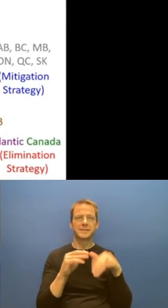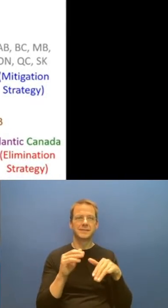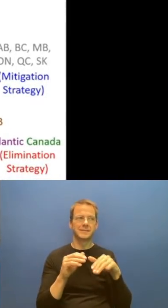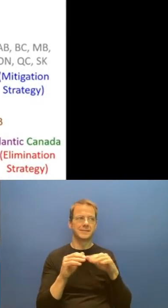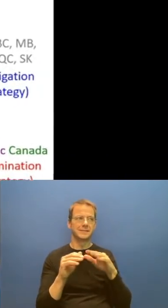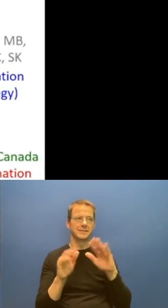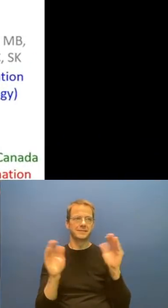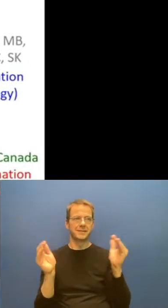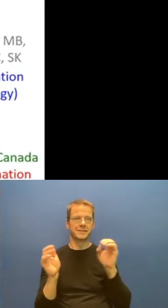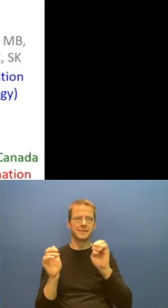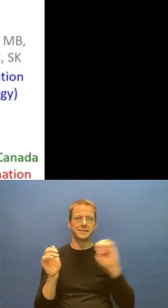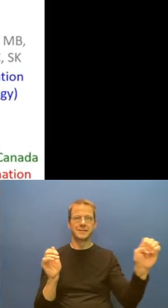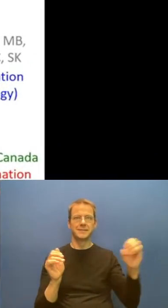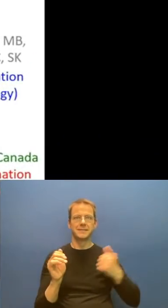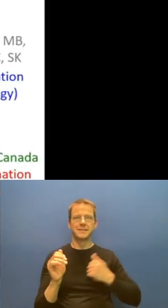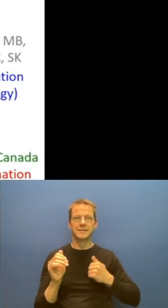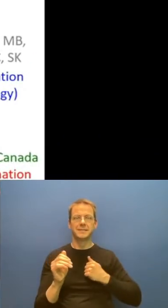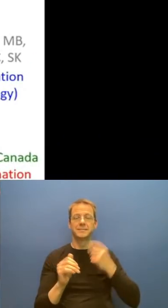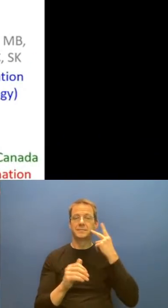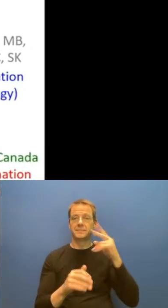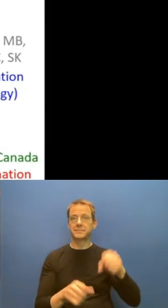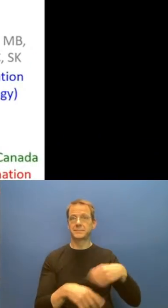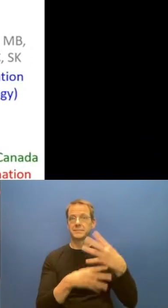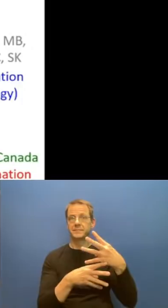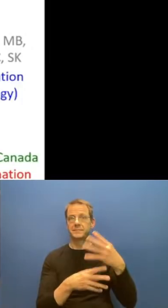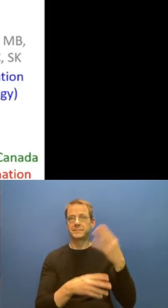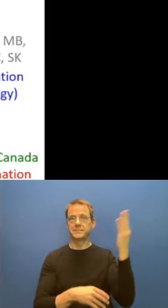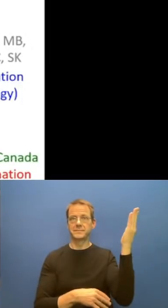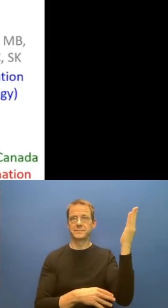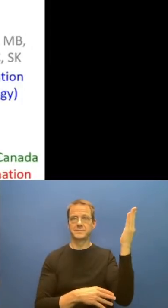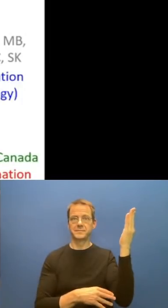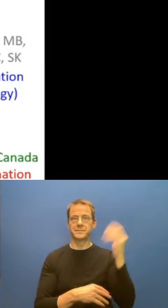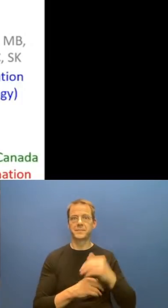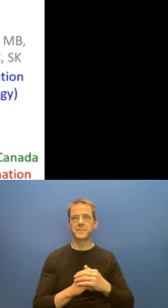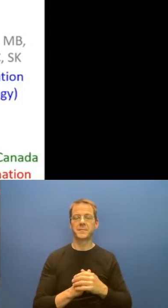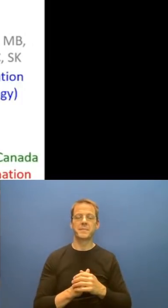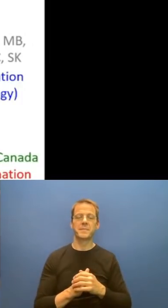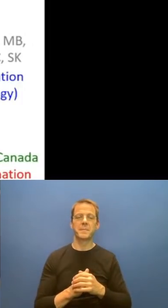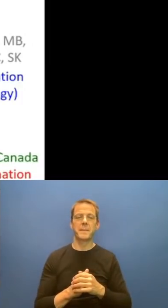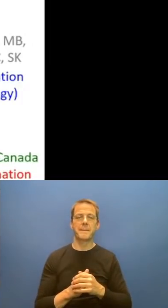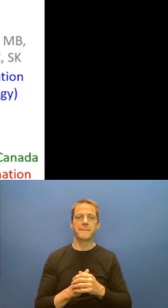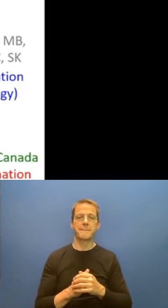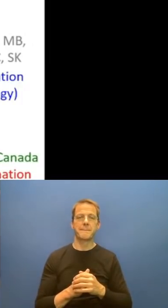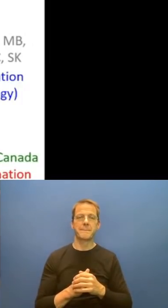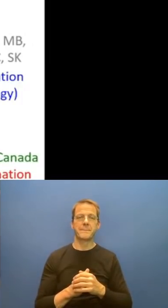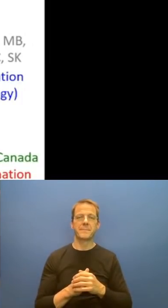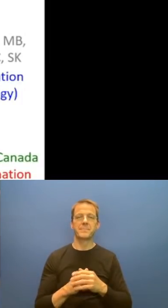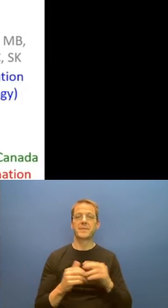And that translates, so here this graph shows new deaths per